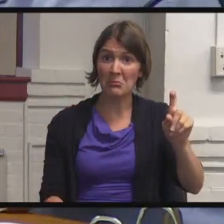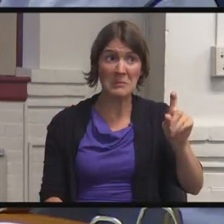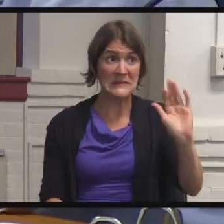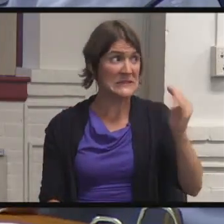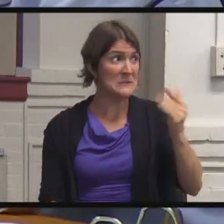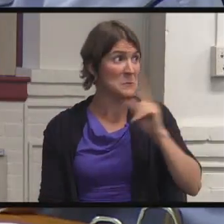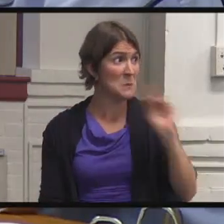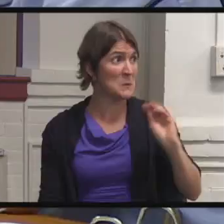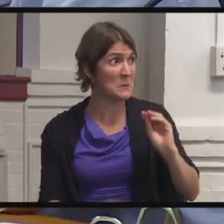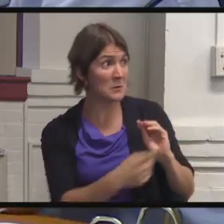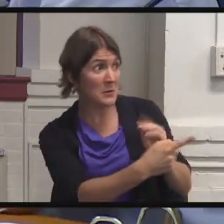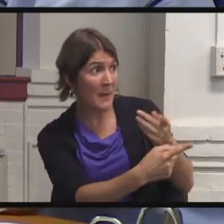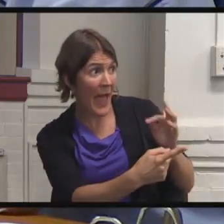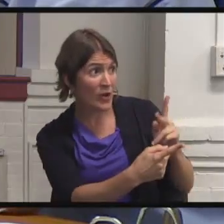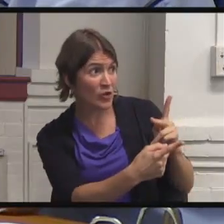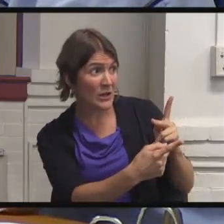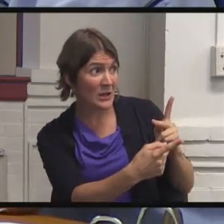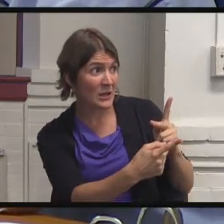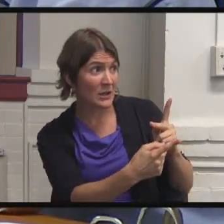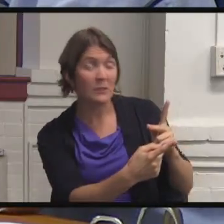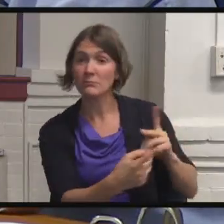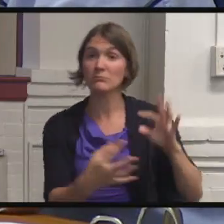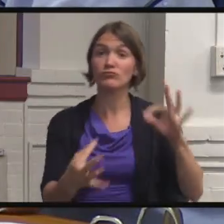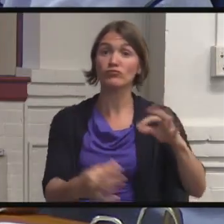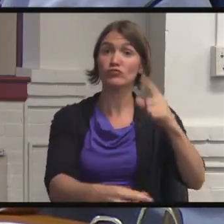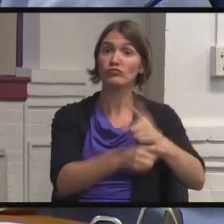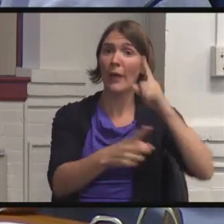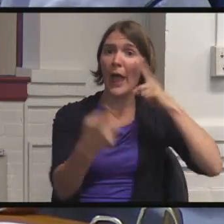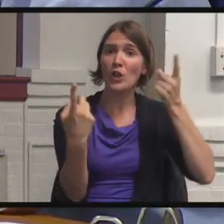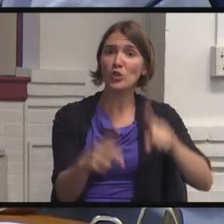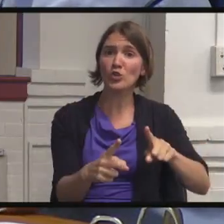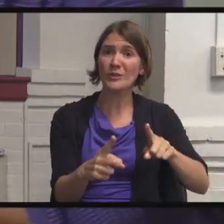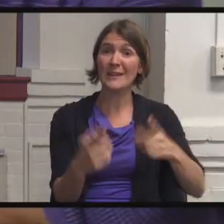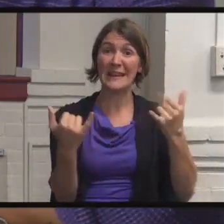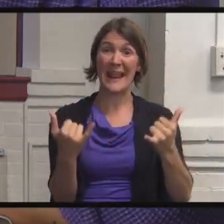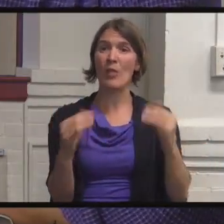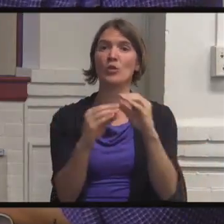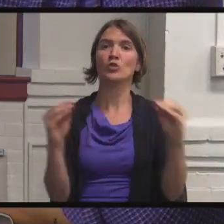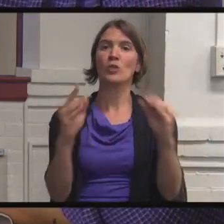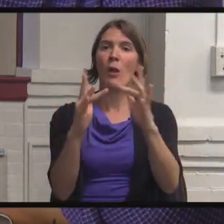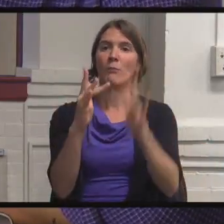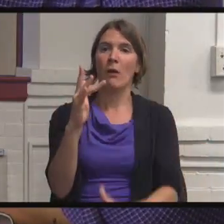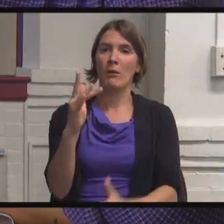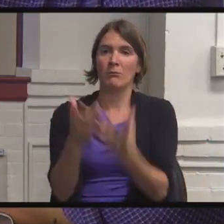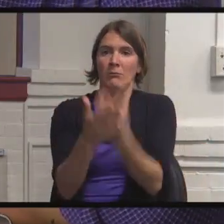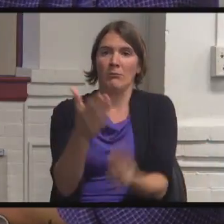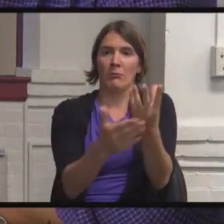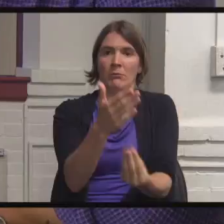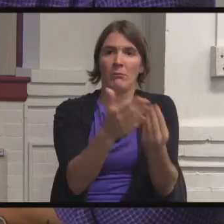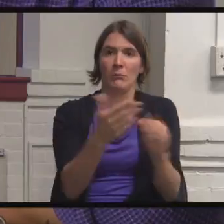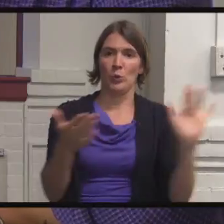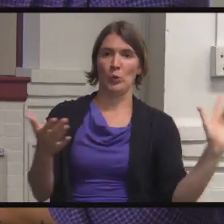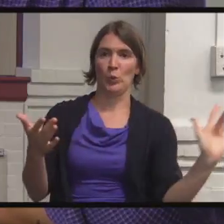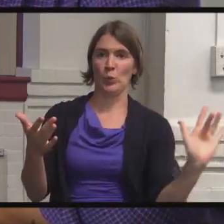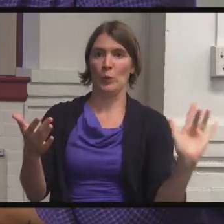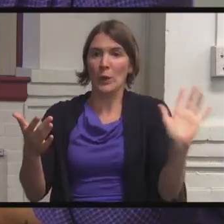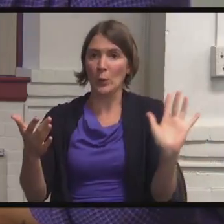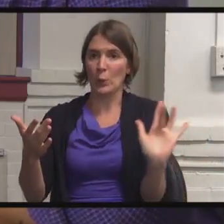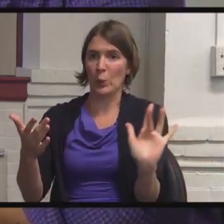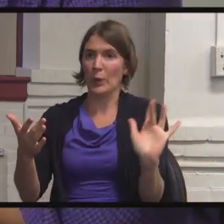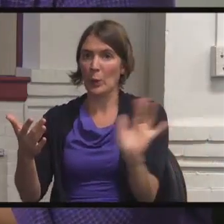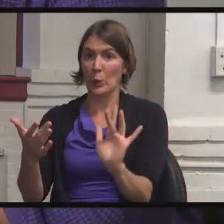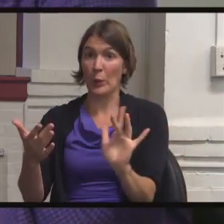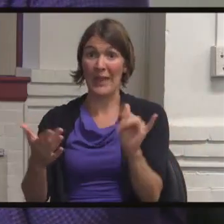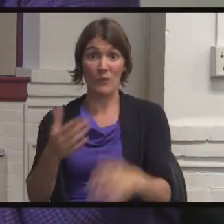safety. So. I think you're spot on. There really isn't substantial gaps at this point. Whether or not this location